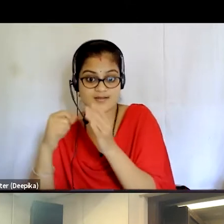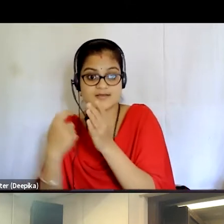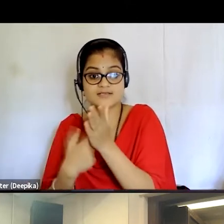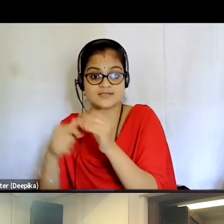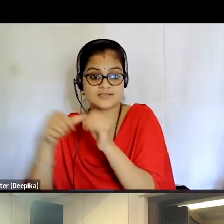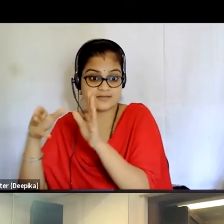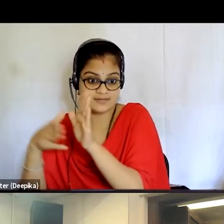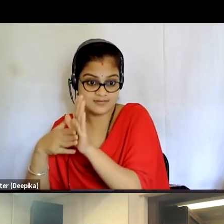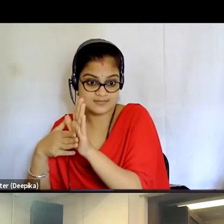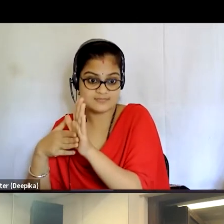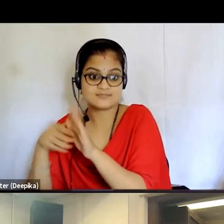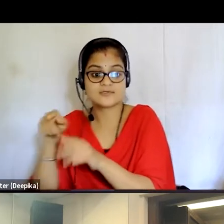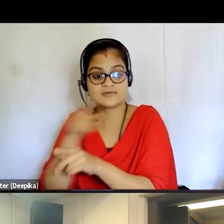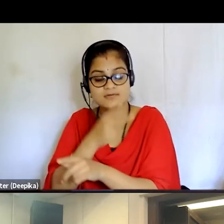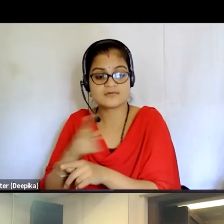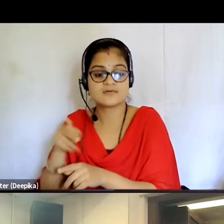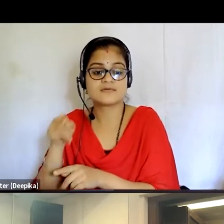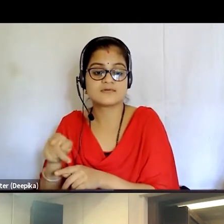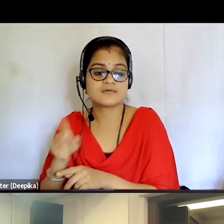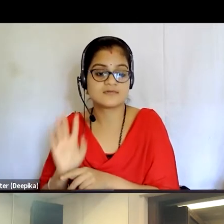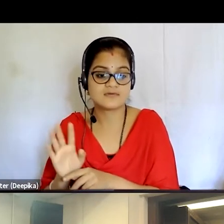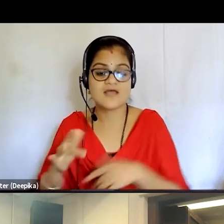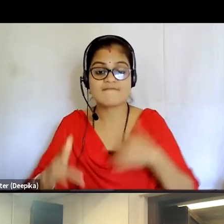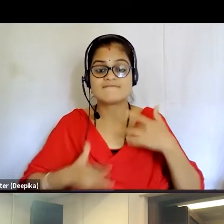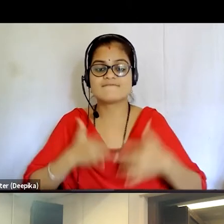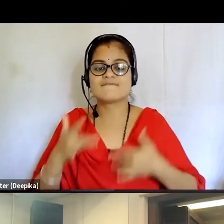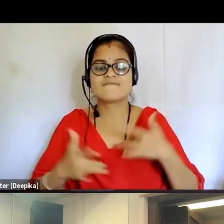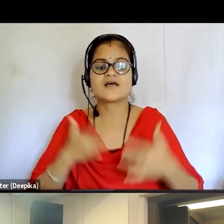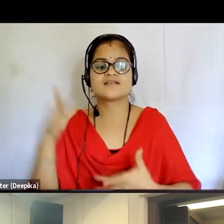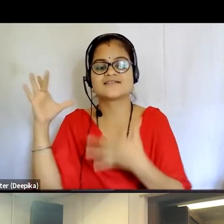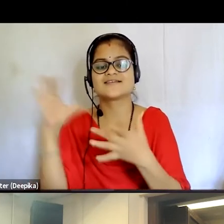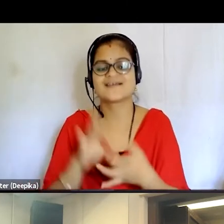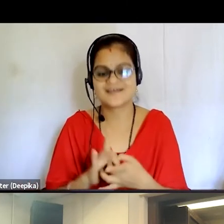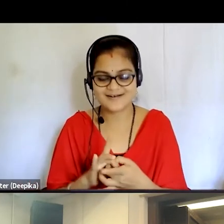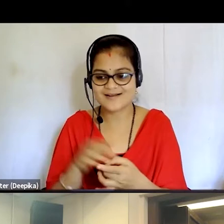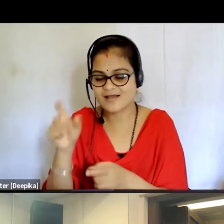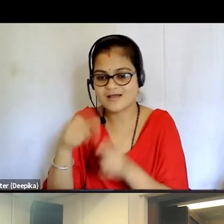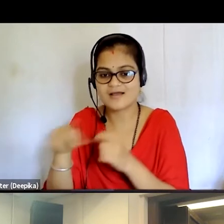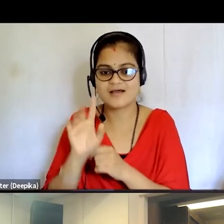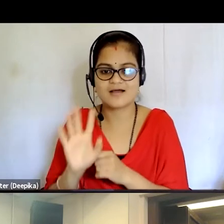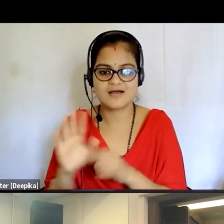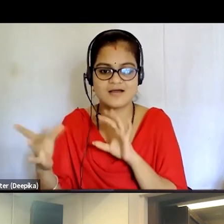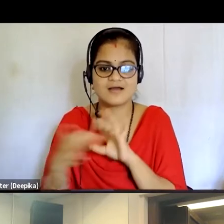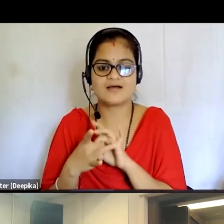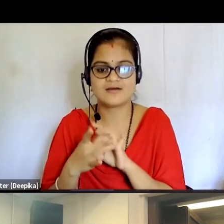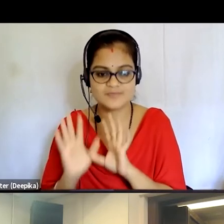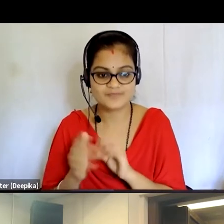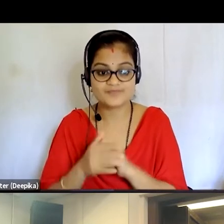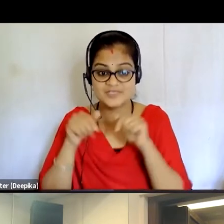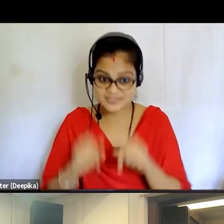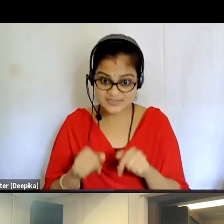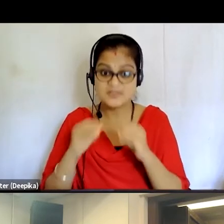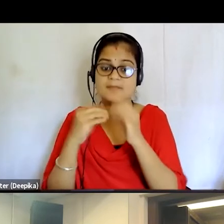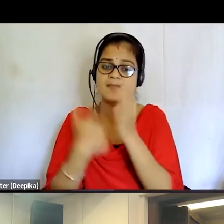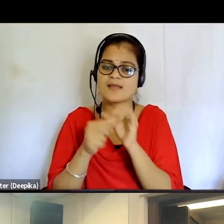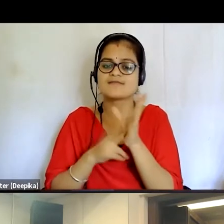artist does to evoke certain feelings in the audience. So if you apply the same principles to a